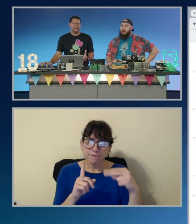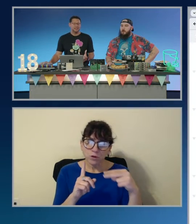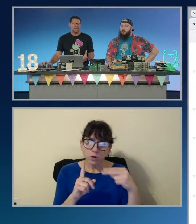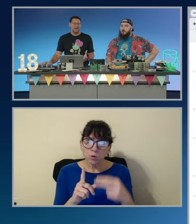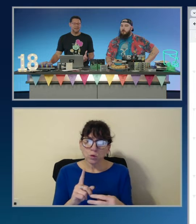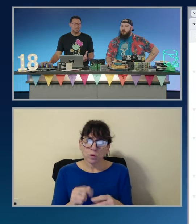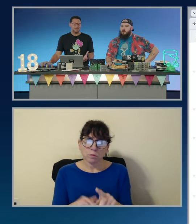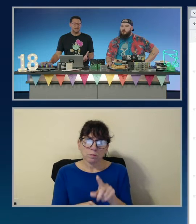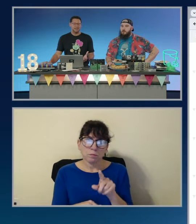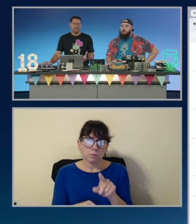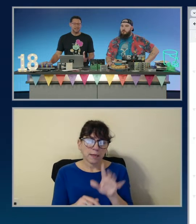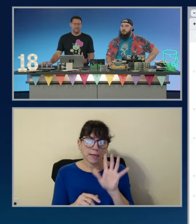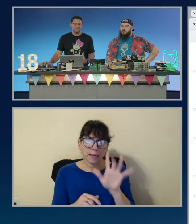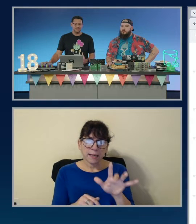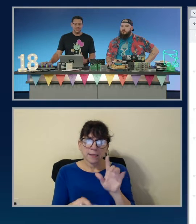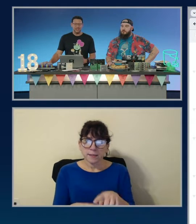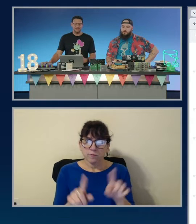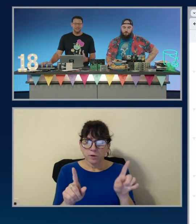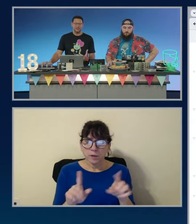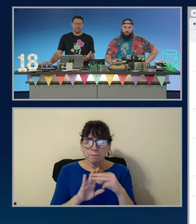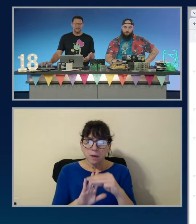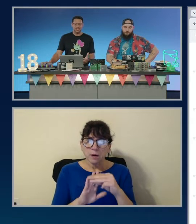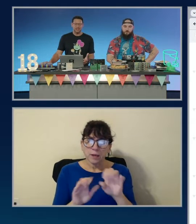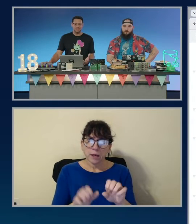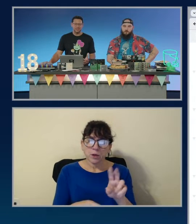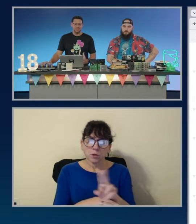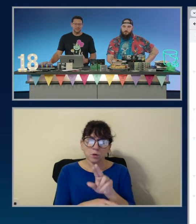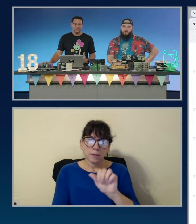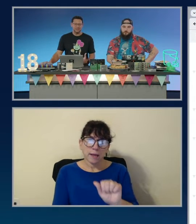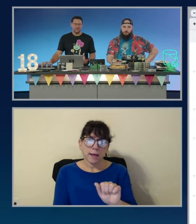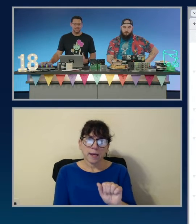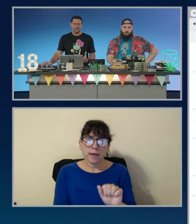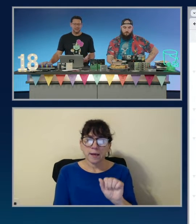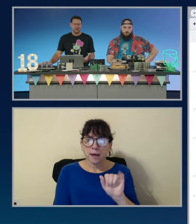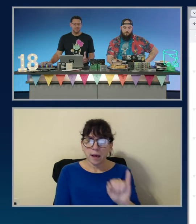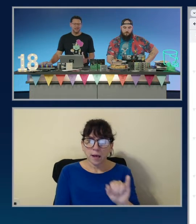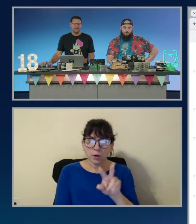this case, I have a couple options. I can use AI21 Labs, I can use